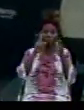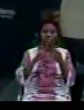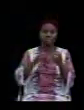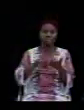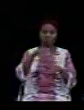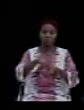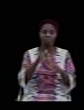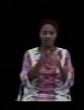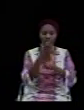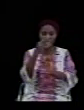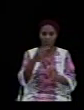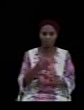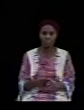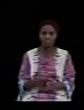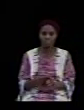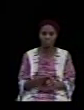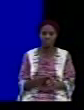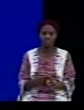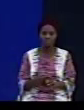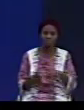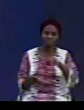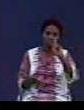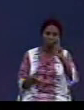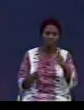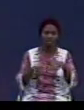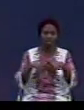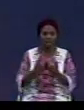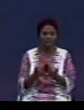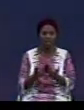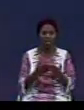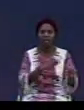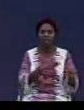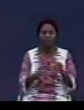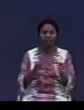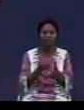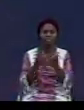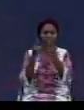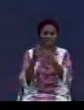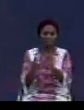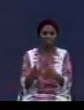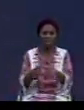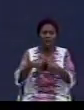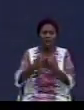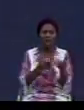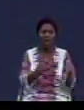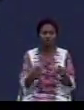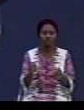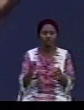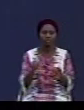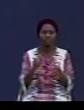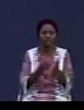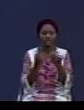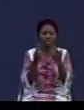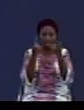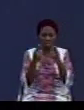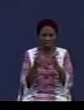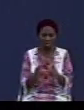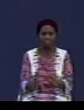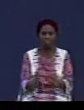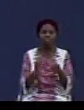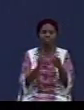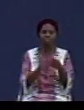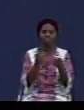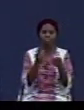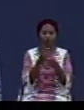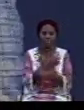How did it happen? How does it happen today? How does it come to you? How does it get to